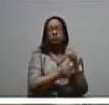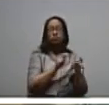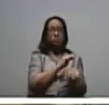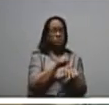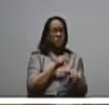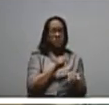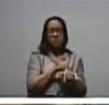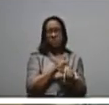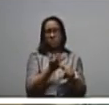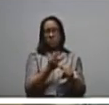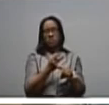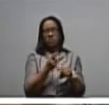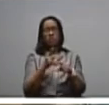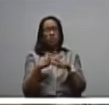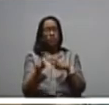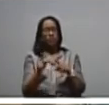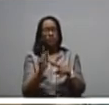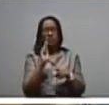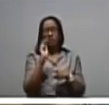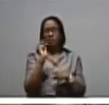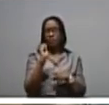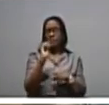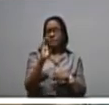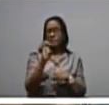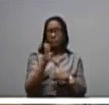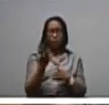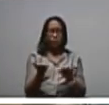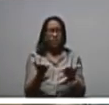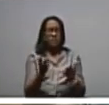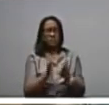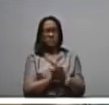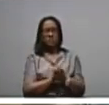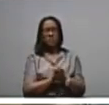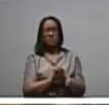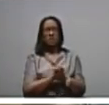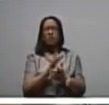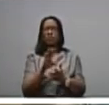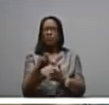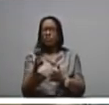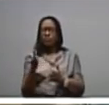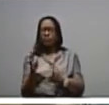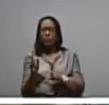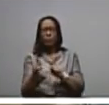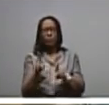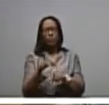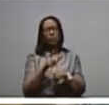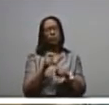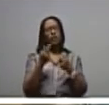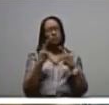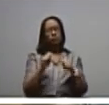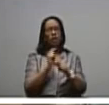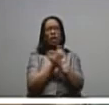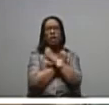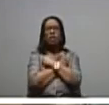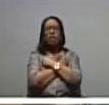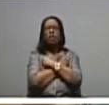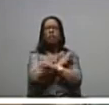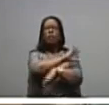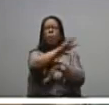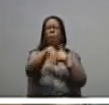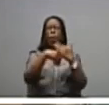Sometimes we're discriminating against by other people. And that is a wonderful